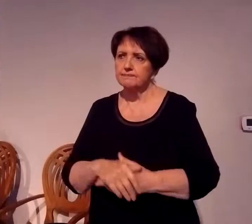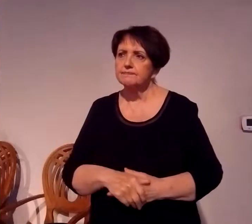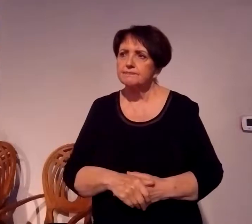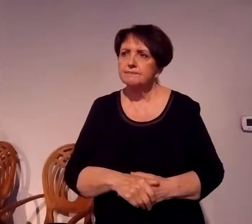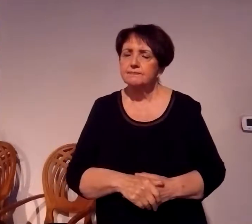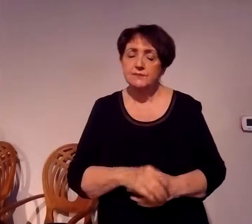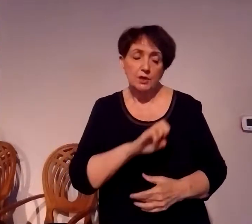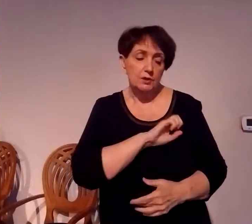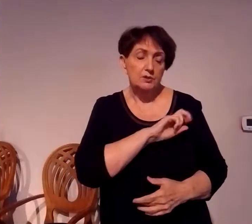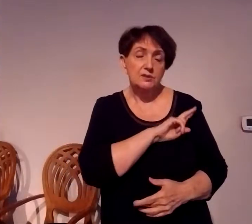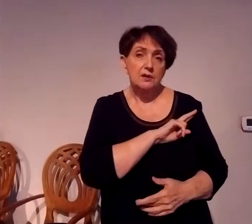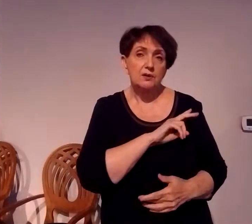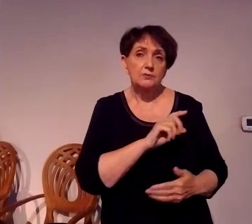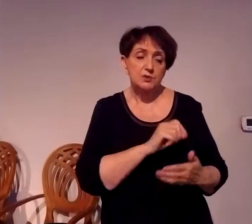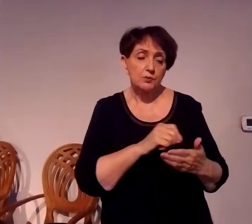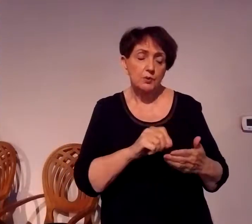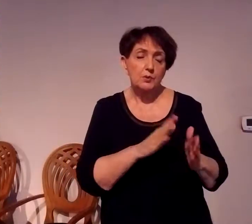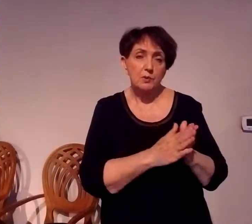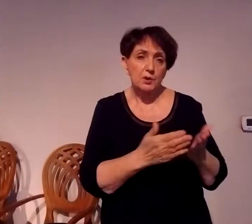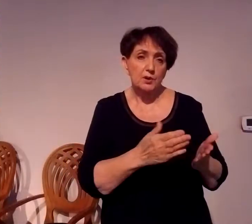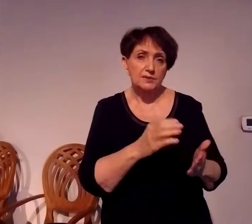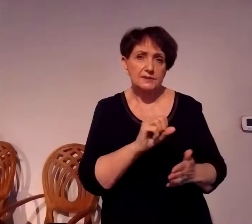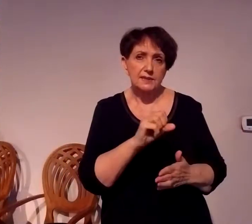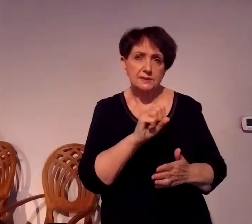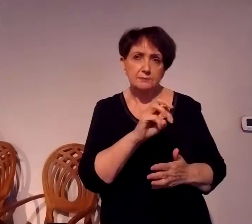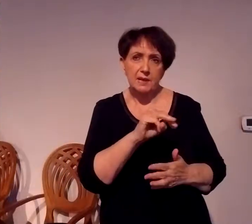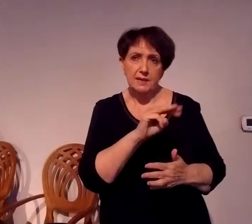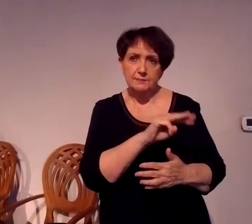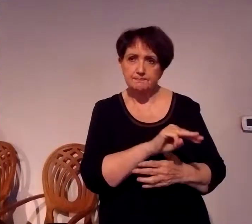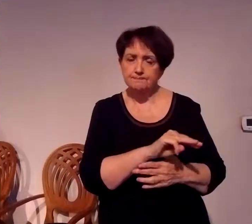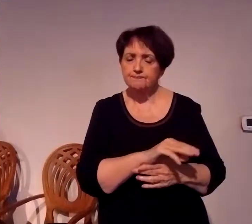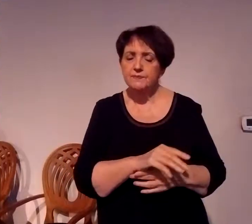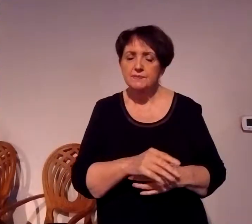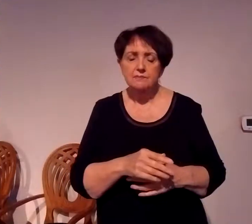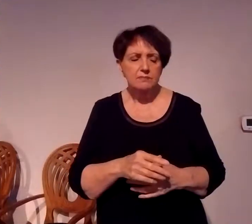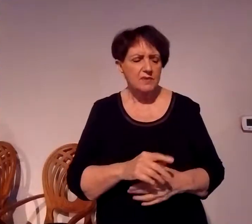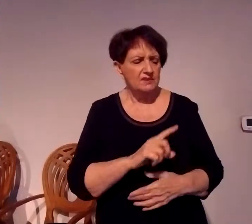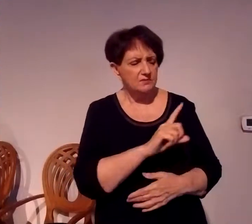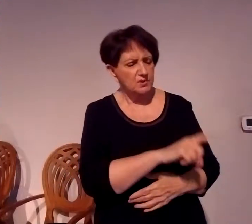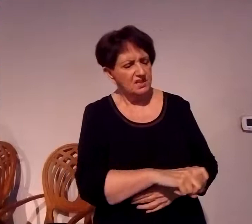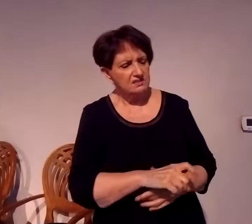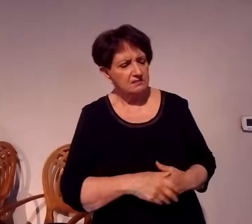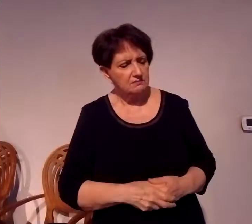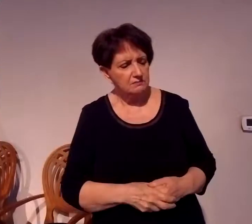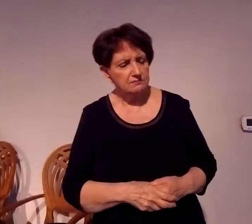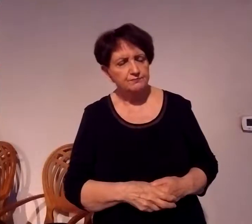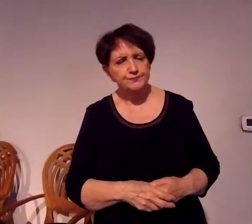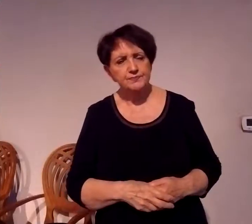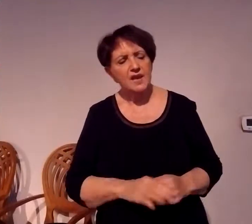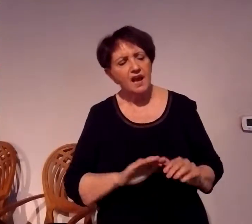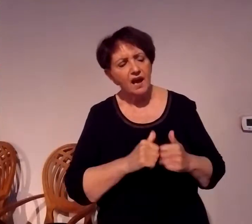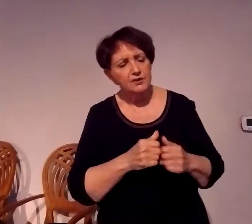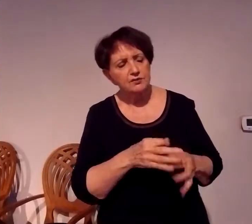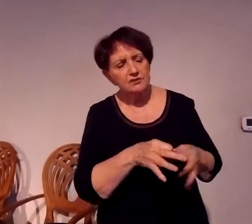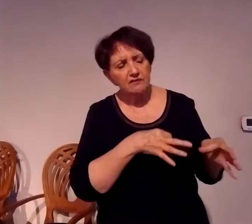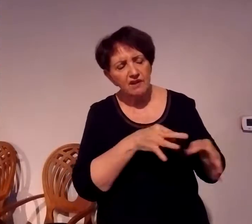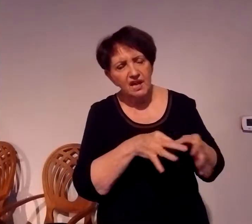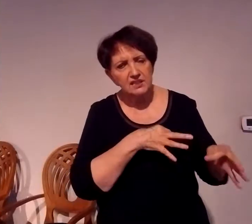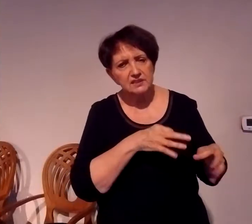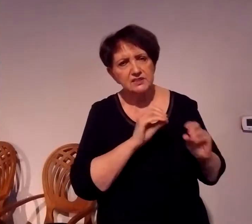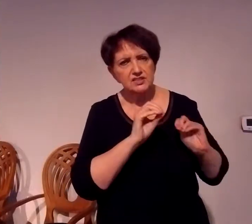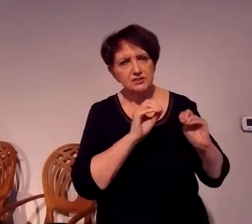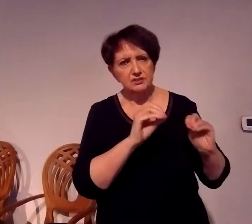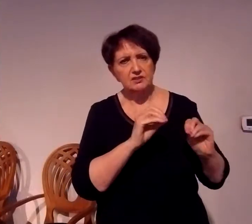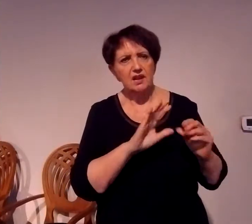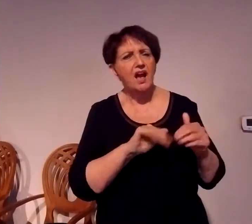Ernest Holmes, who wrote the book, The Science of Mind, was asked one day, well, how do you define this teaching?